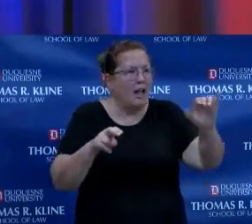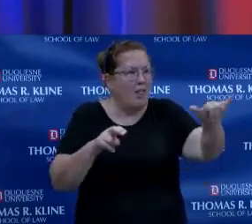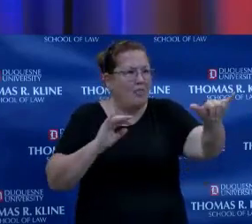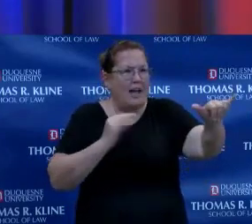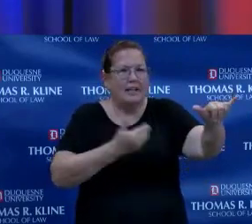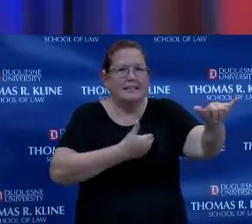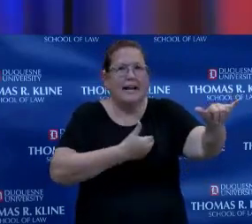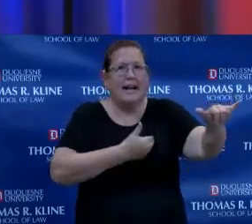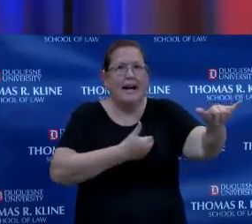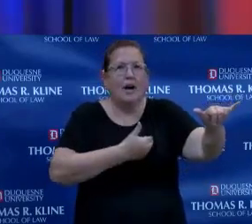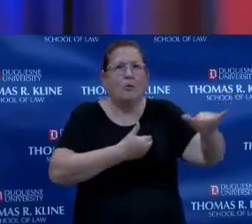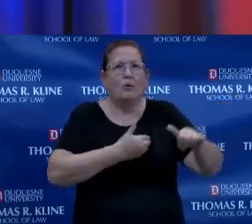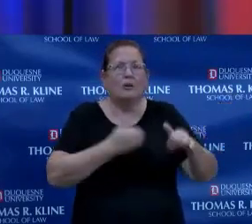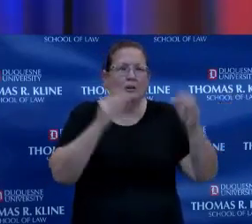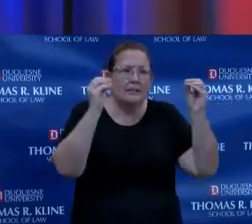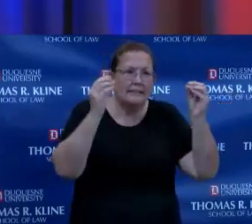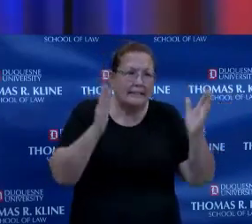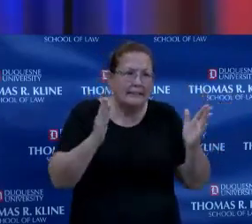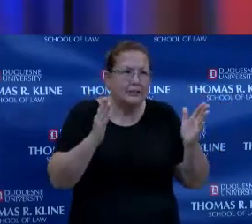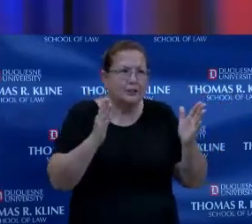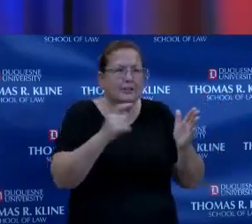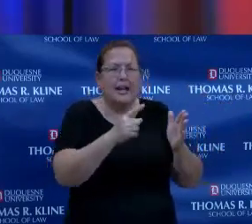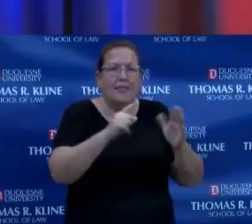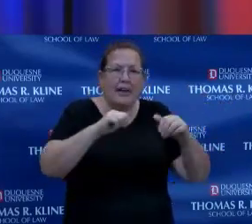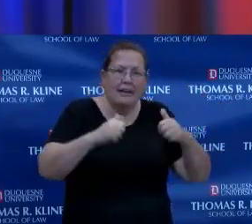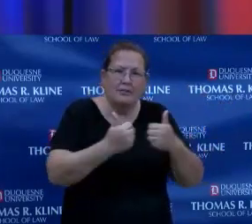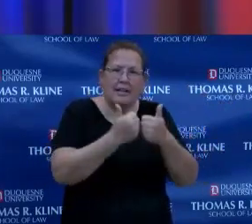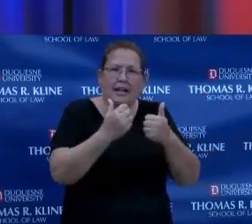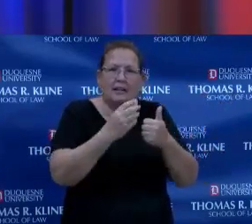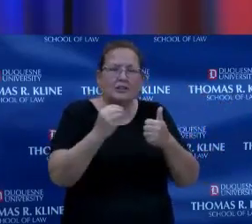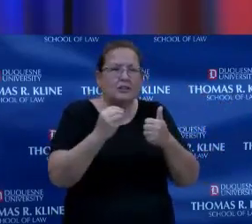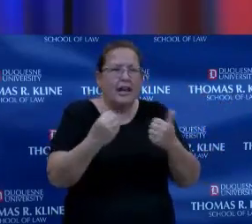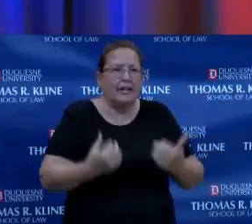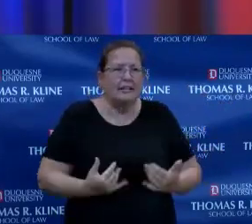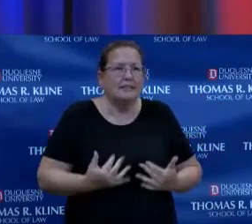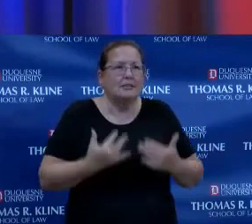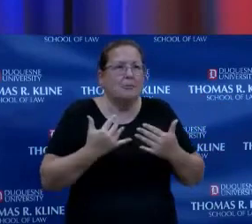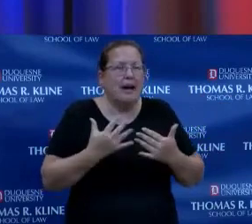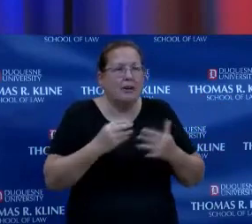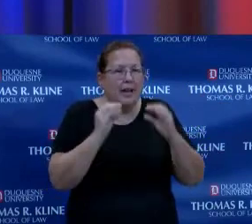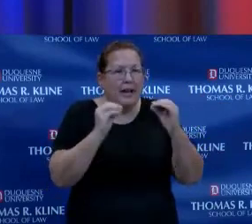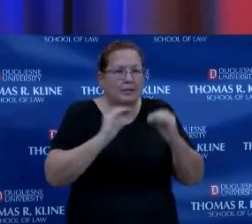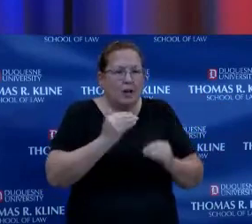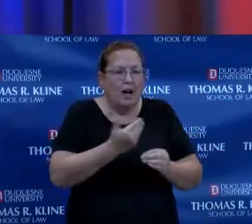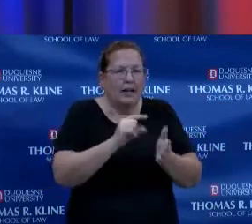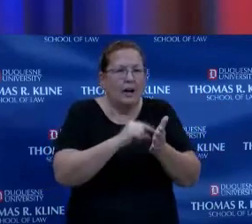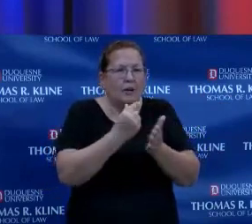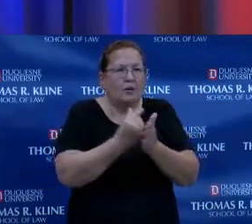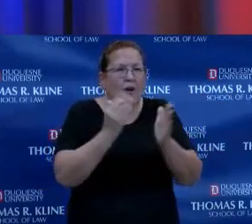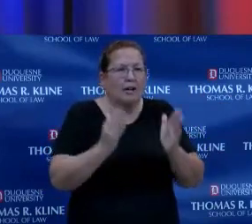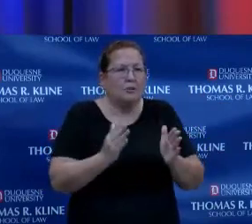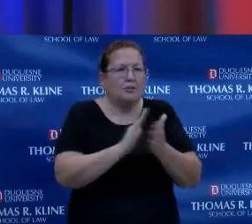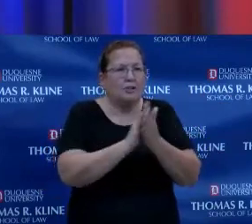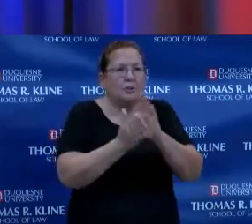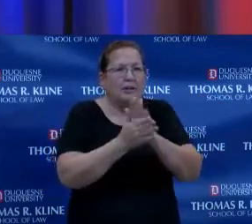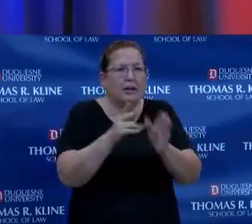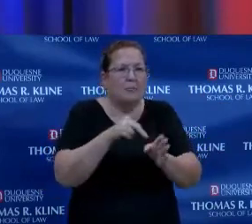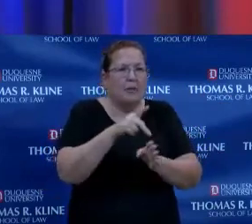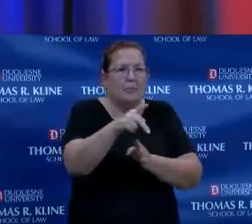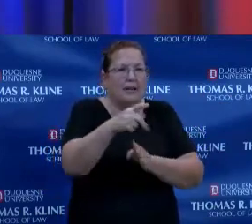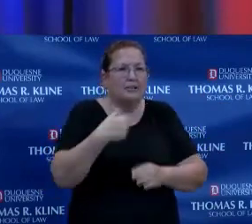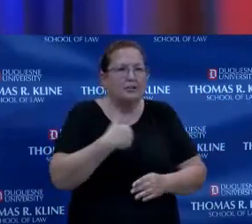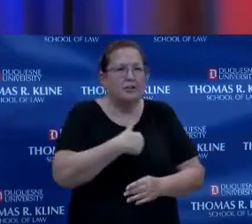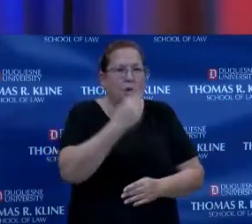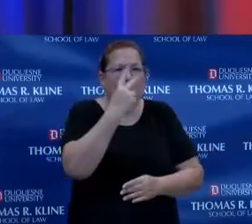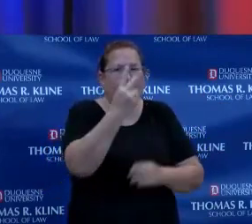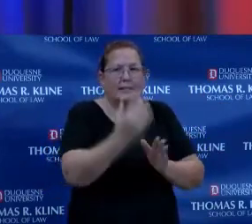who have challenged and mentored and taught and inspired our graduates to become the professionals you see in front of us